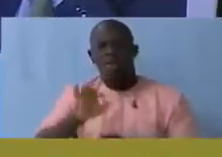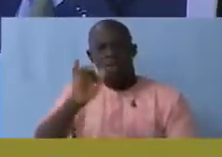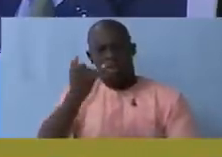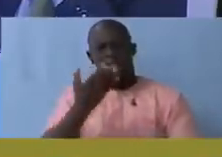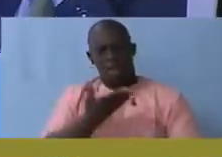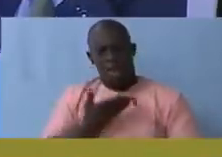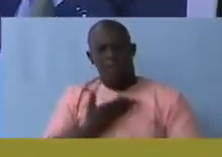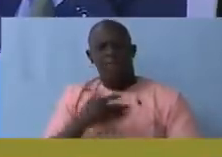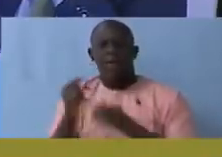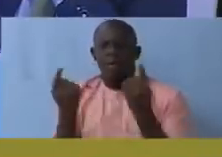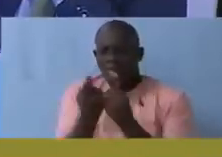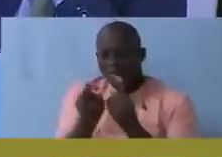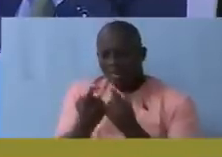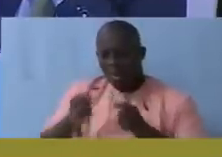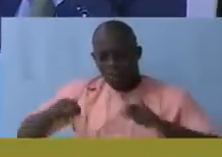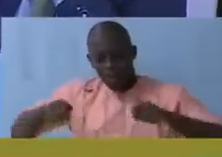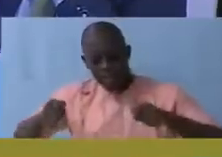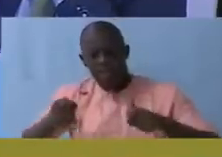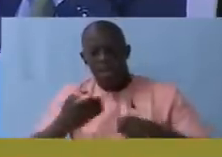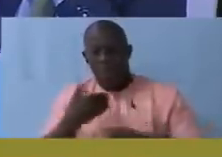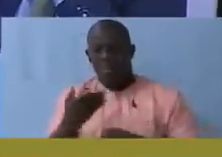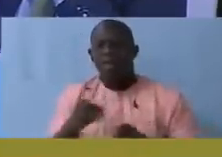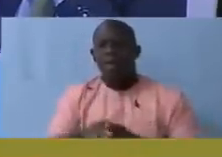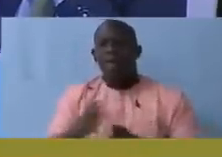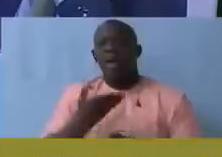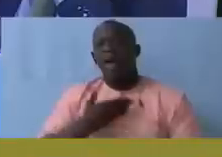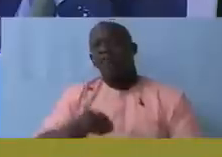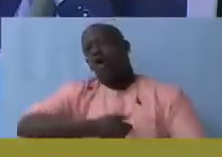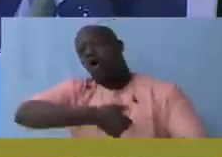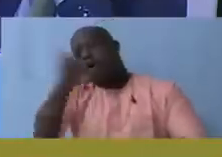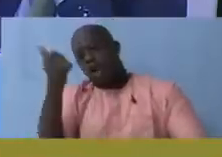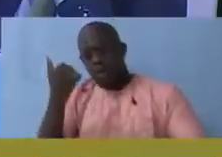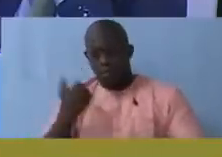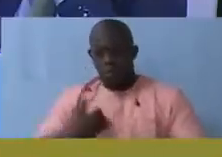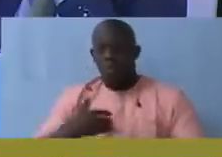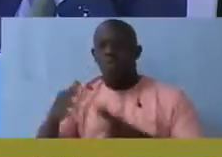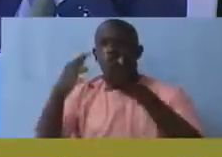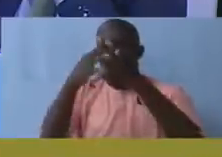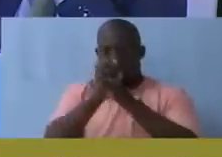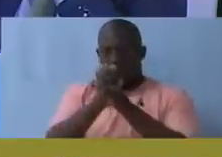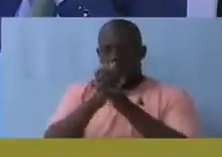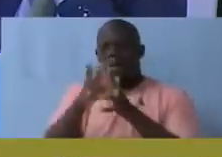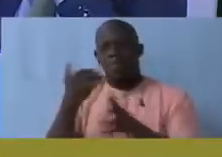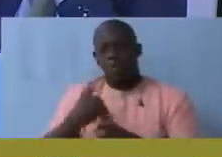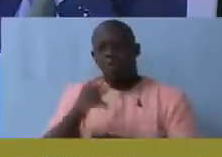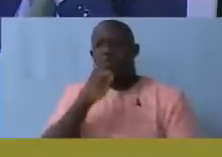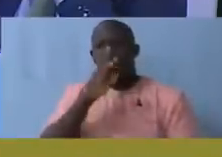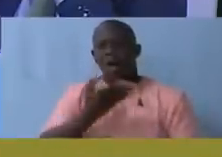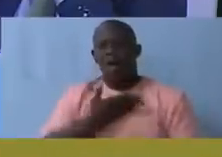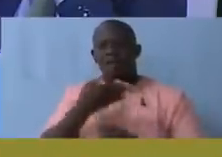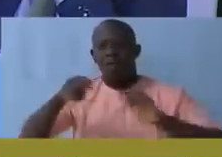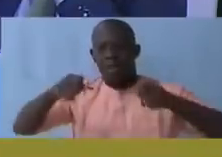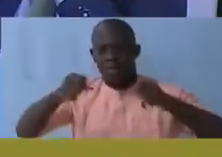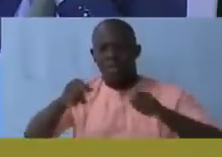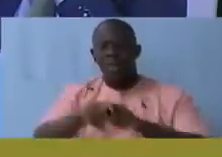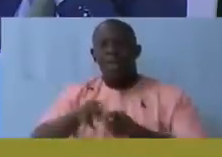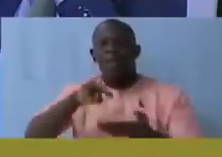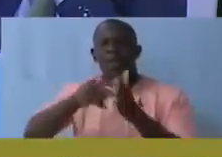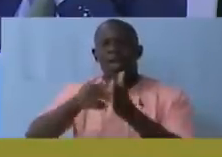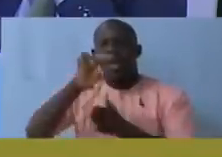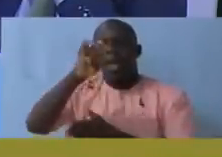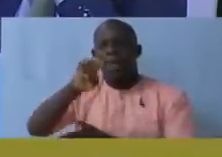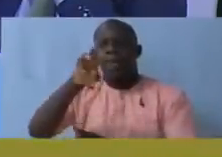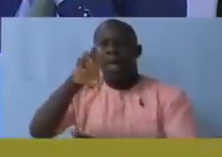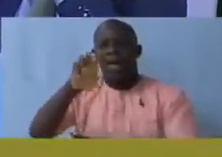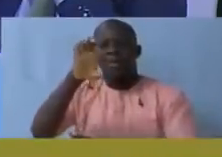We have collaborators, but we've got facilities. It's MRC down here, because I collaborate a lot